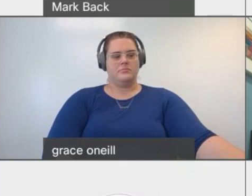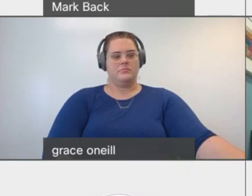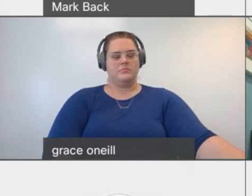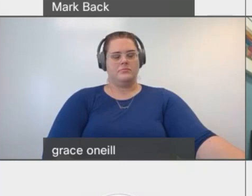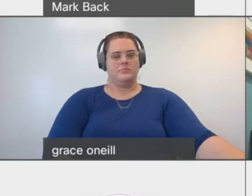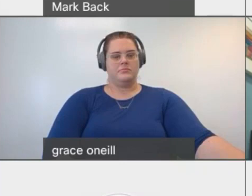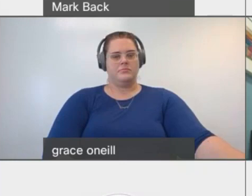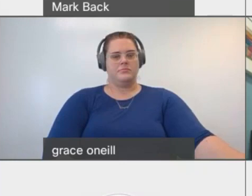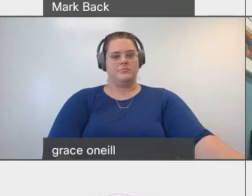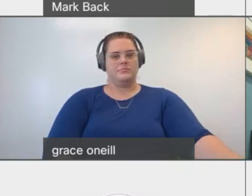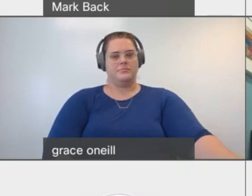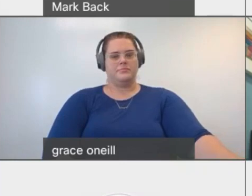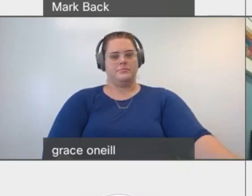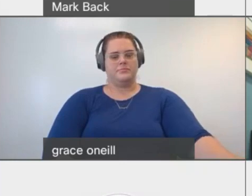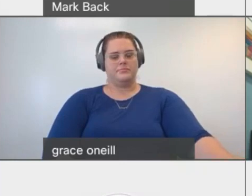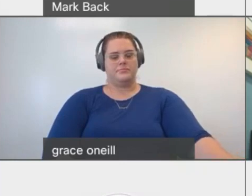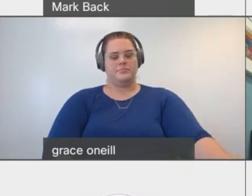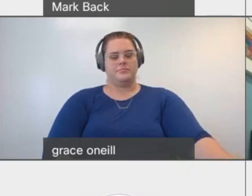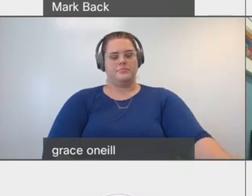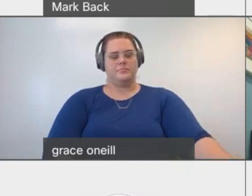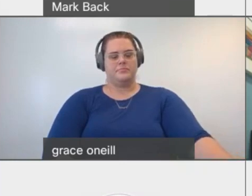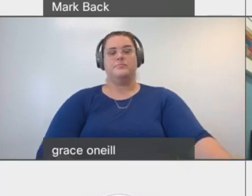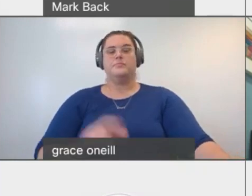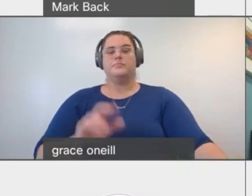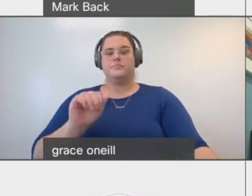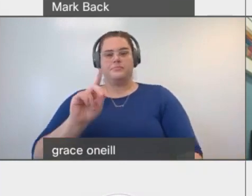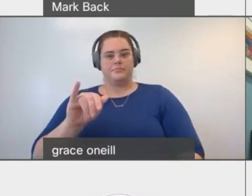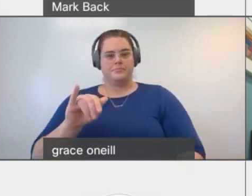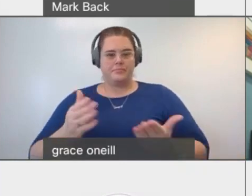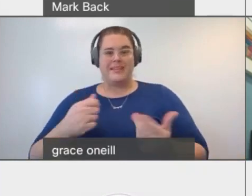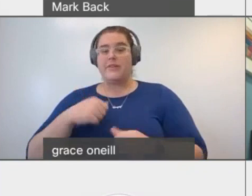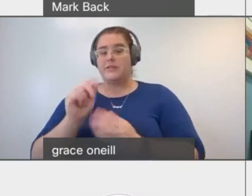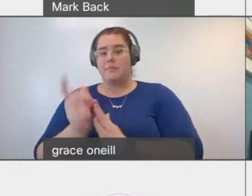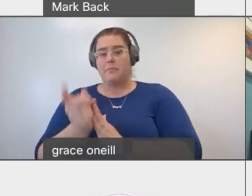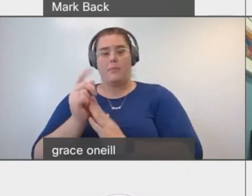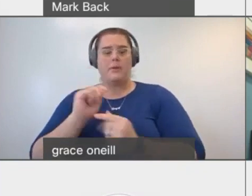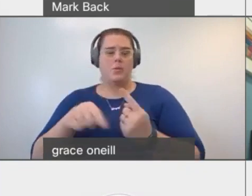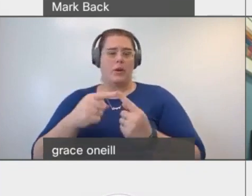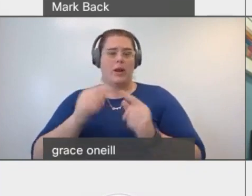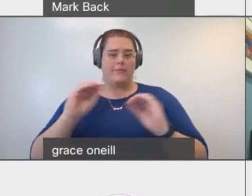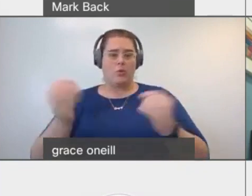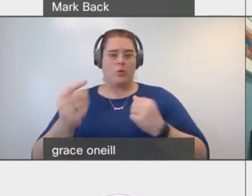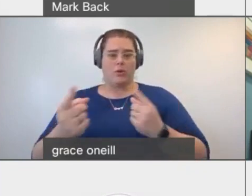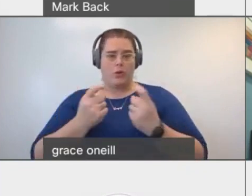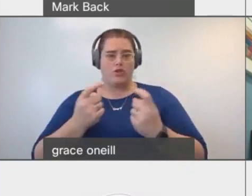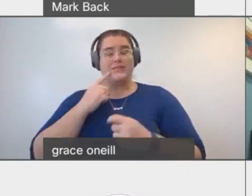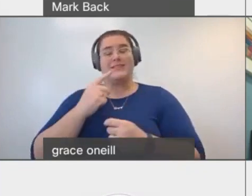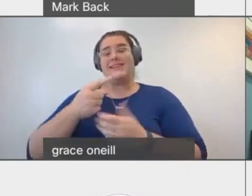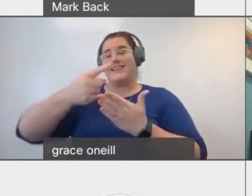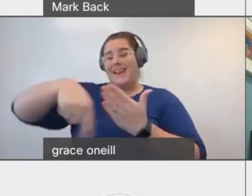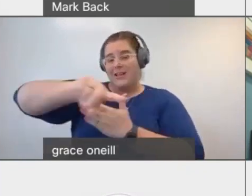In this moment, while there are no questions, I'll also make the announcement that next week, for people that weren't